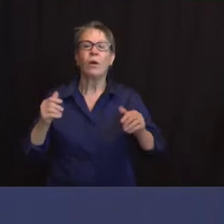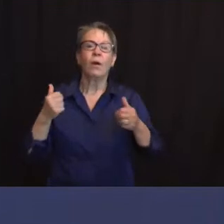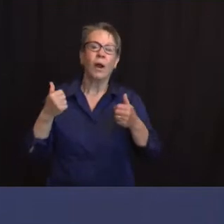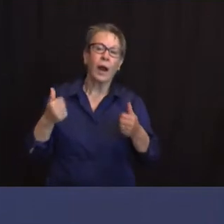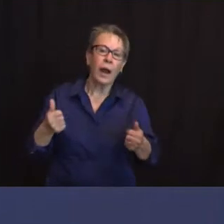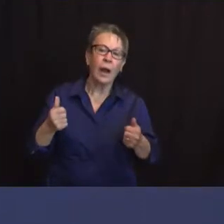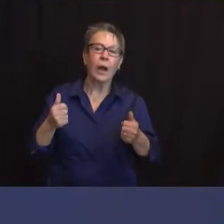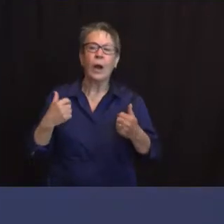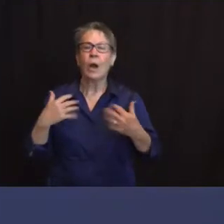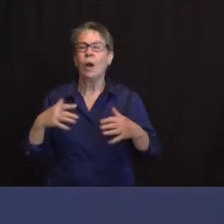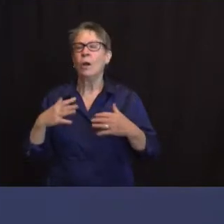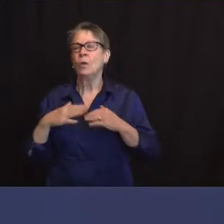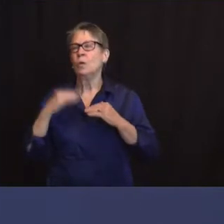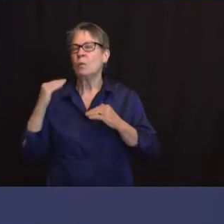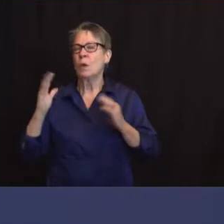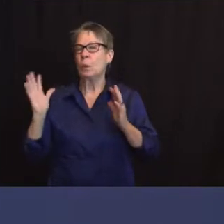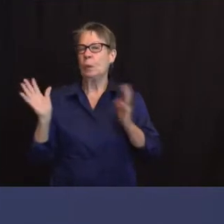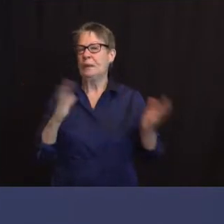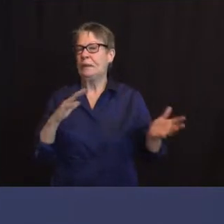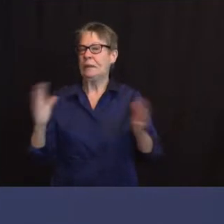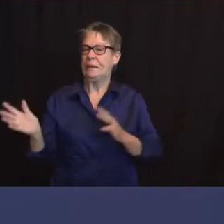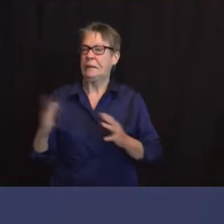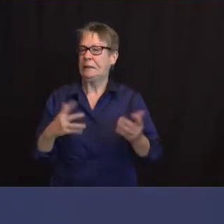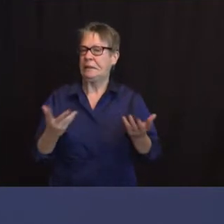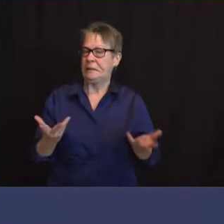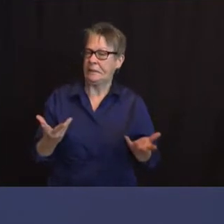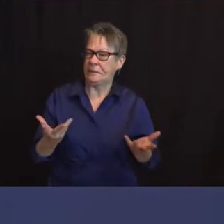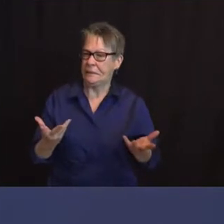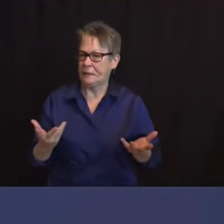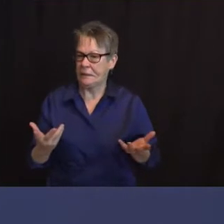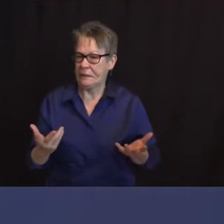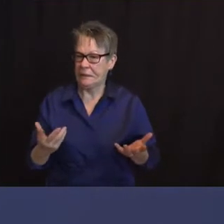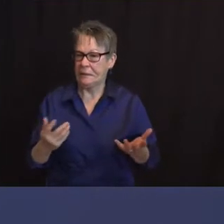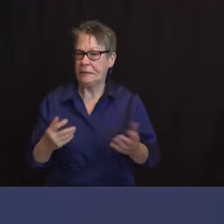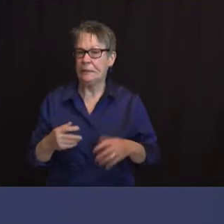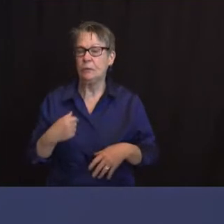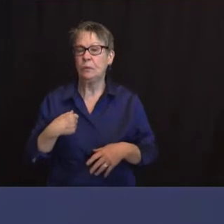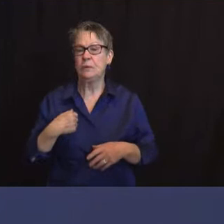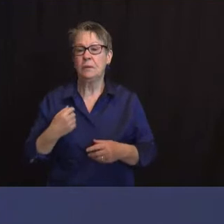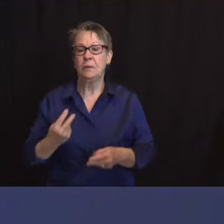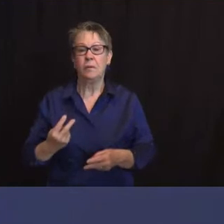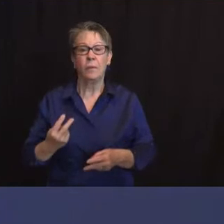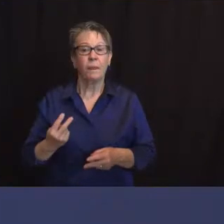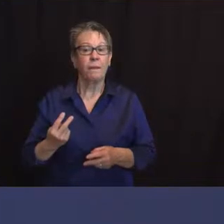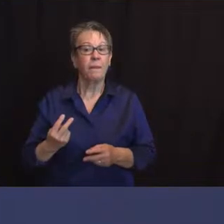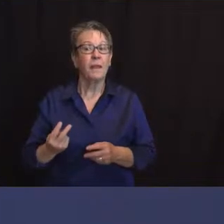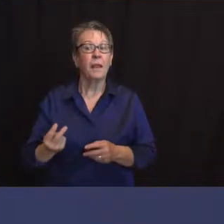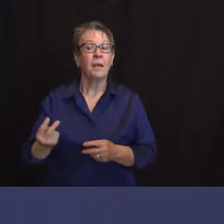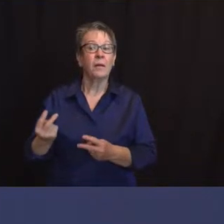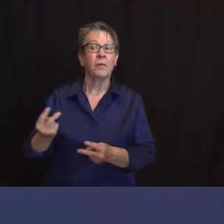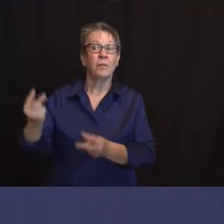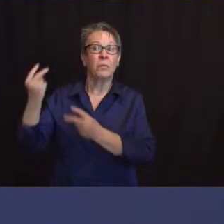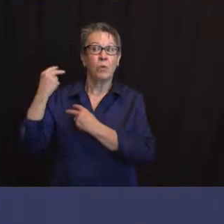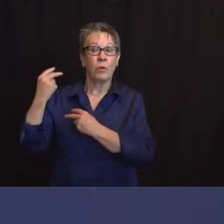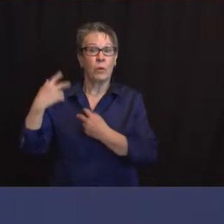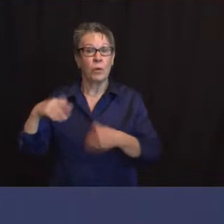but Kenny Armwood's memorial was outdoors on the field at Piscataway High, and it